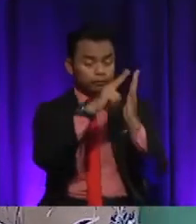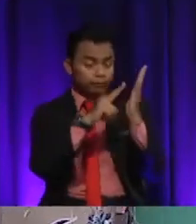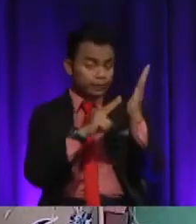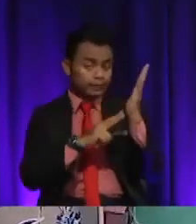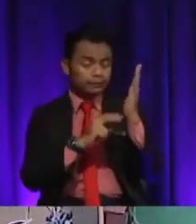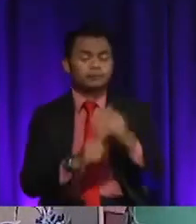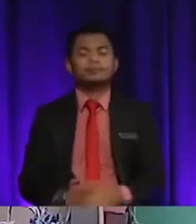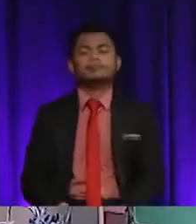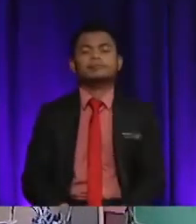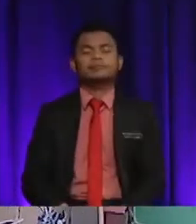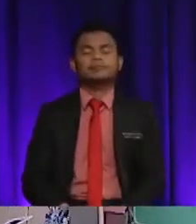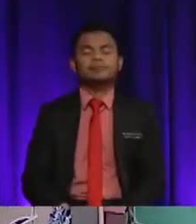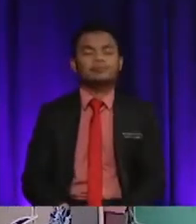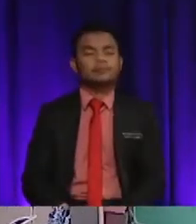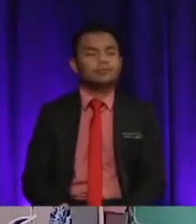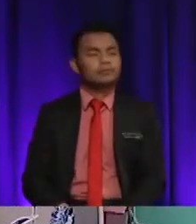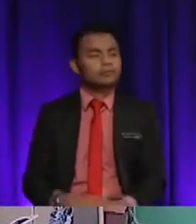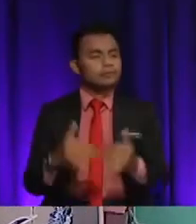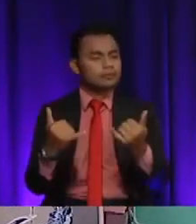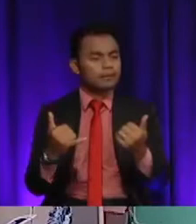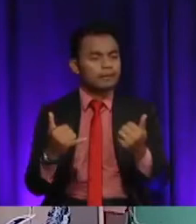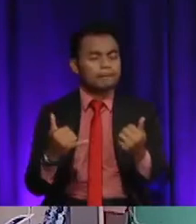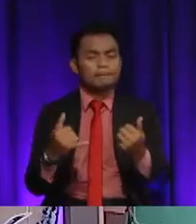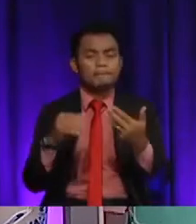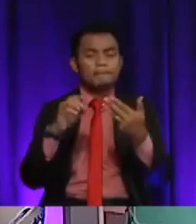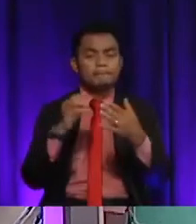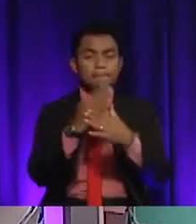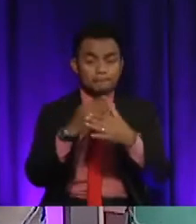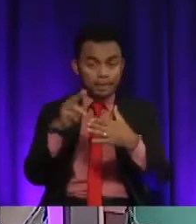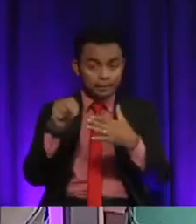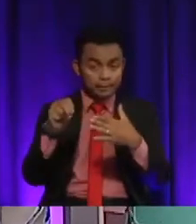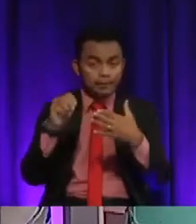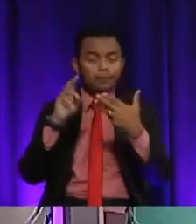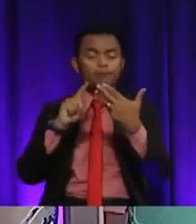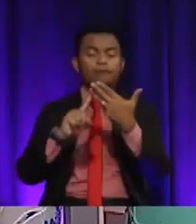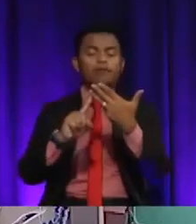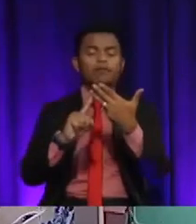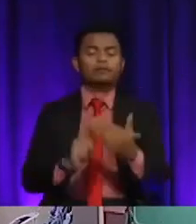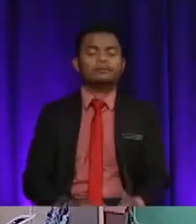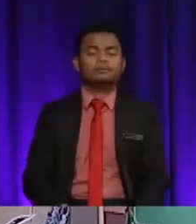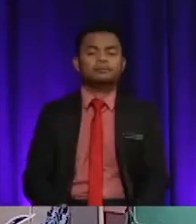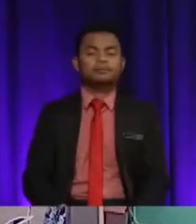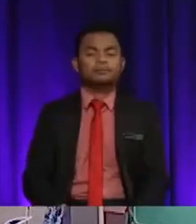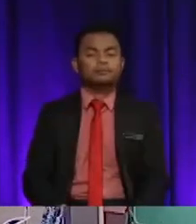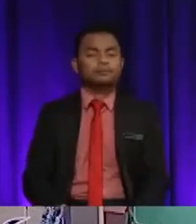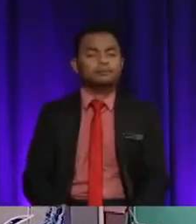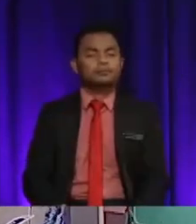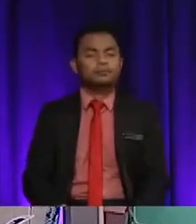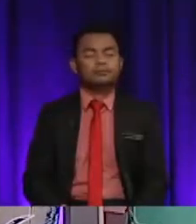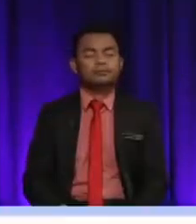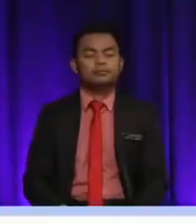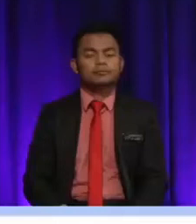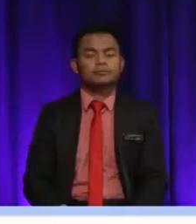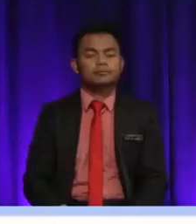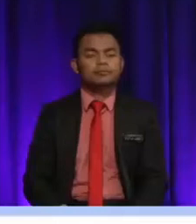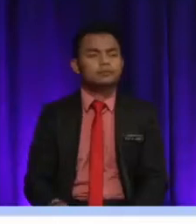Okay, meanwhile this one, this is part 4. We call it the gap text. So as you could see in the text, there